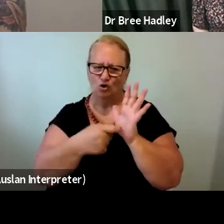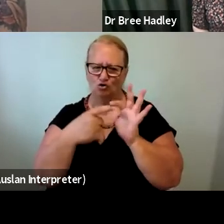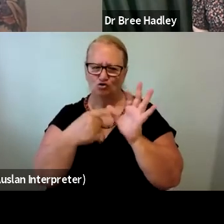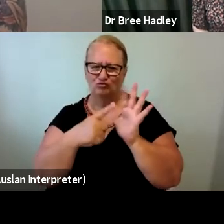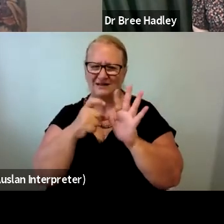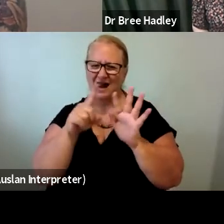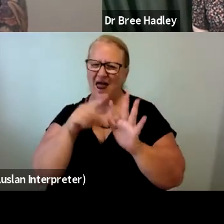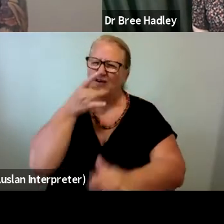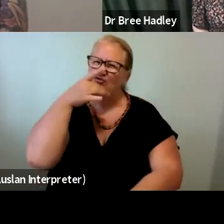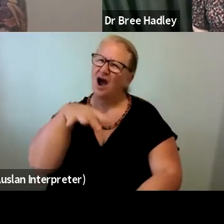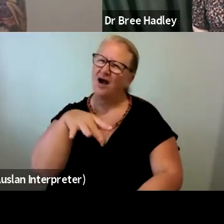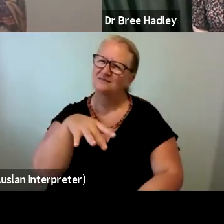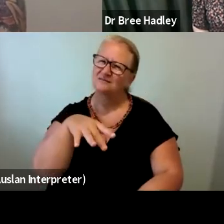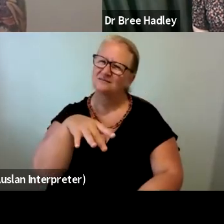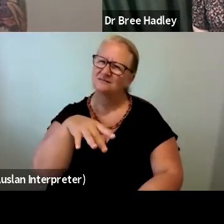child.